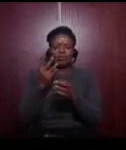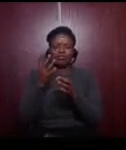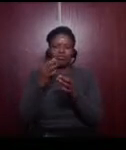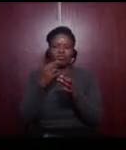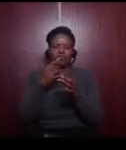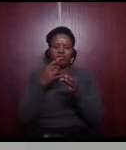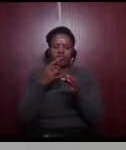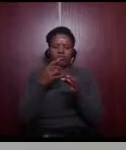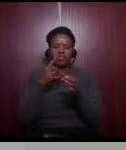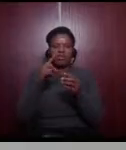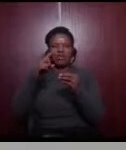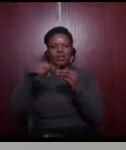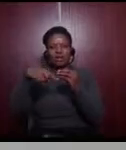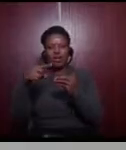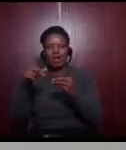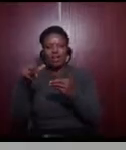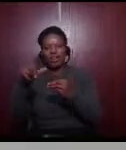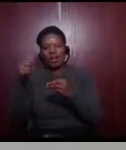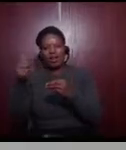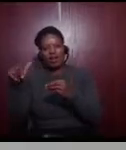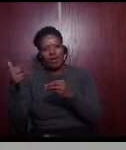what about the other